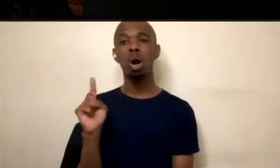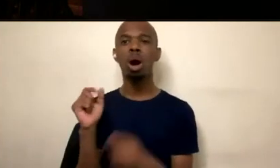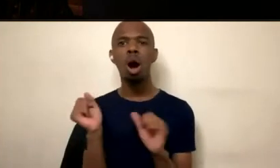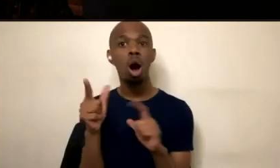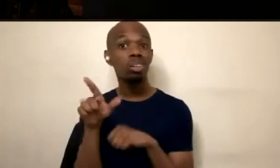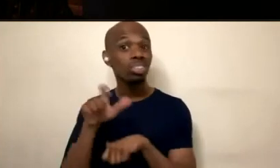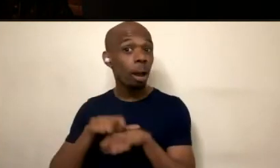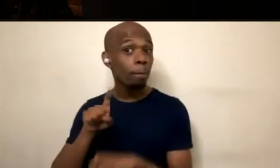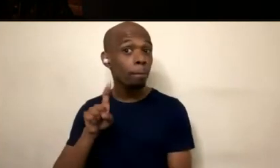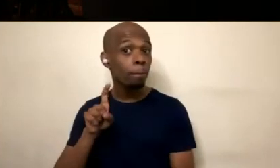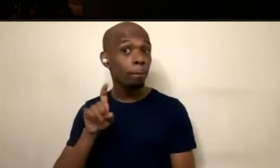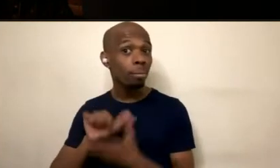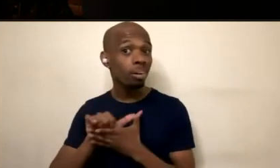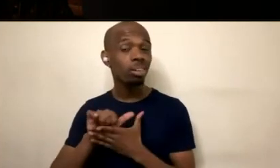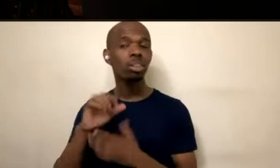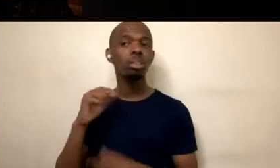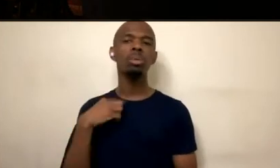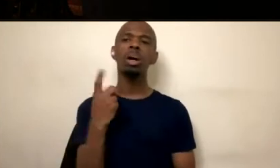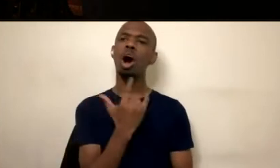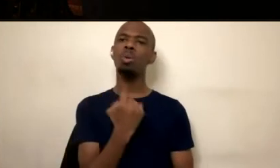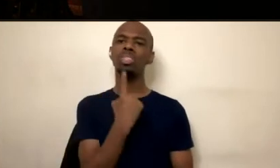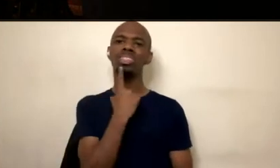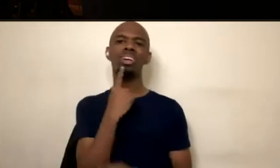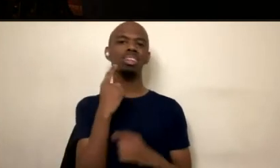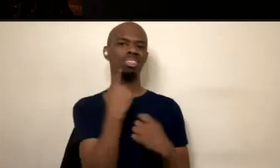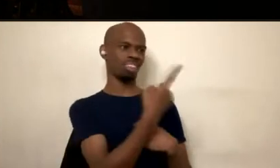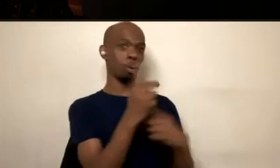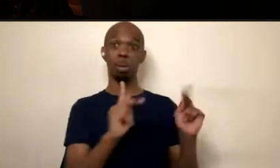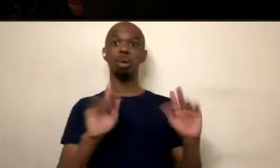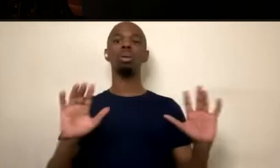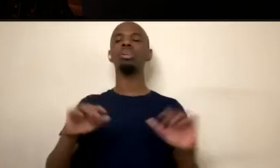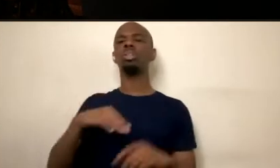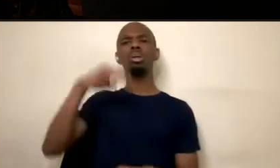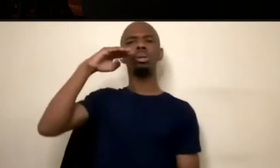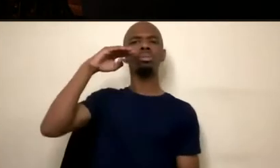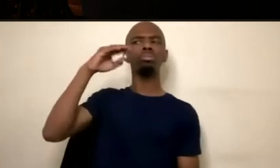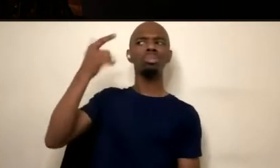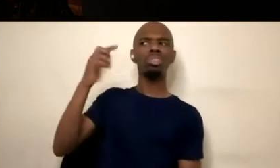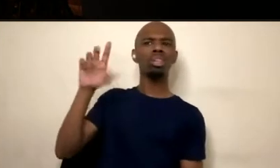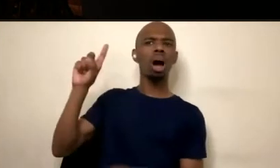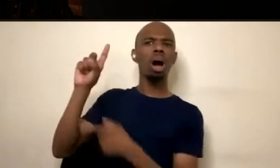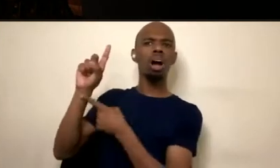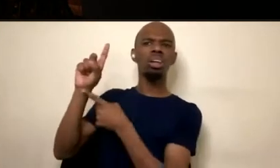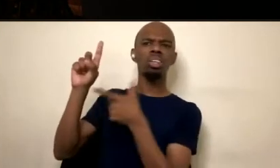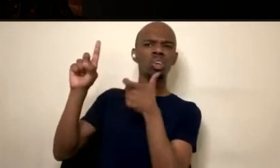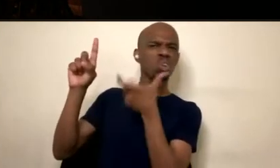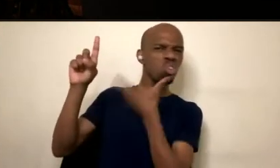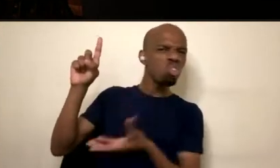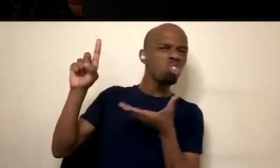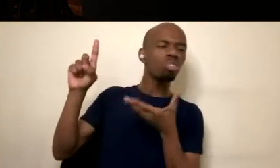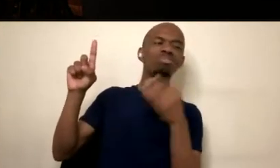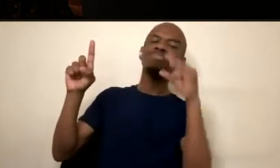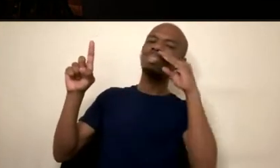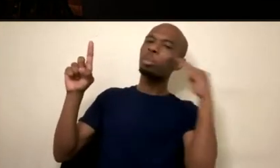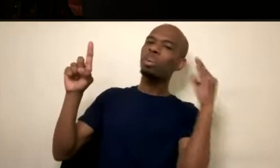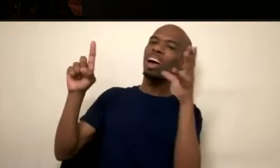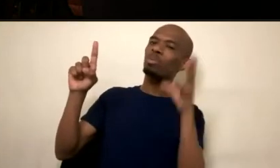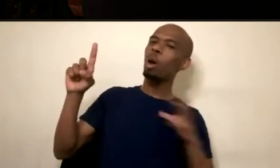I always say to people that the black woman is God, you know, and I think about George Floyd's mother. I think